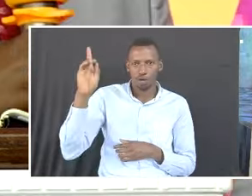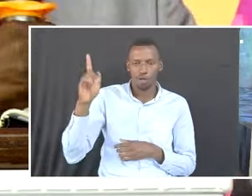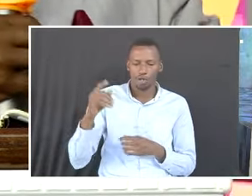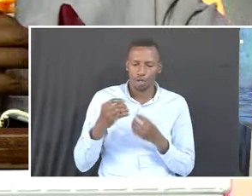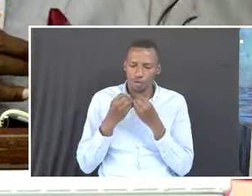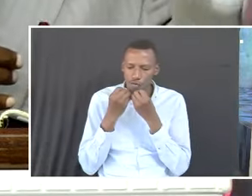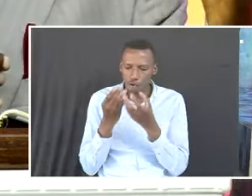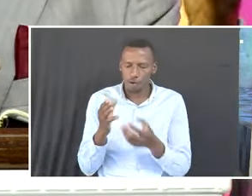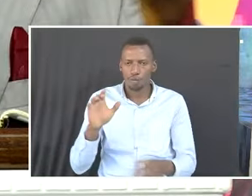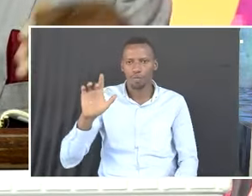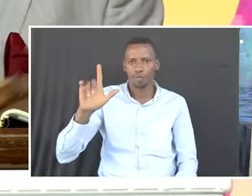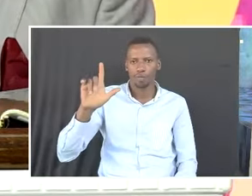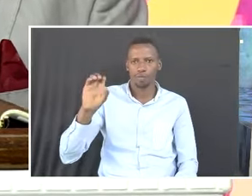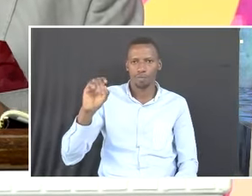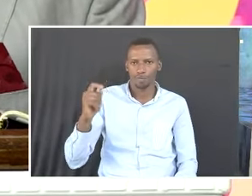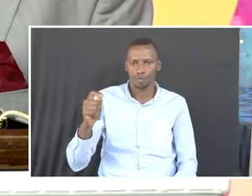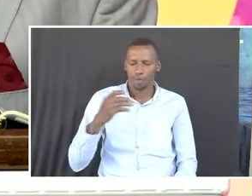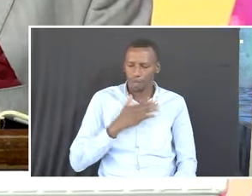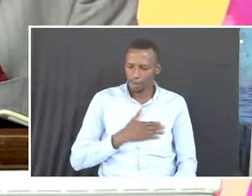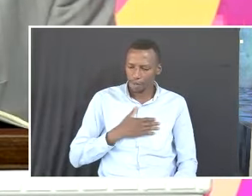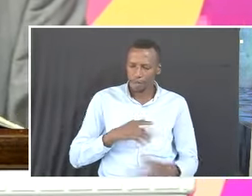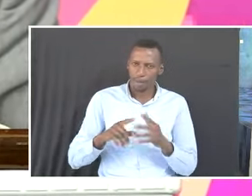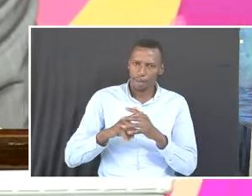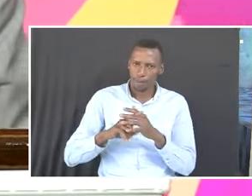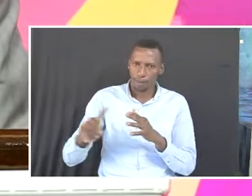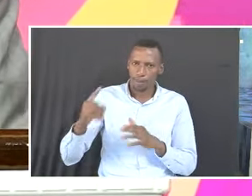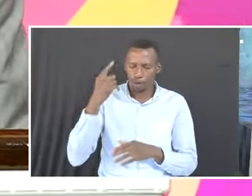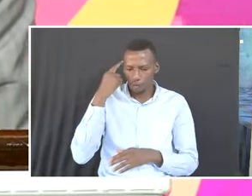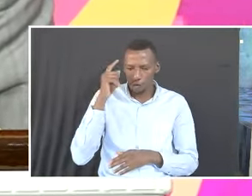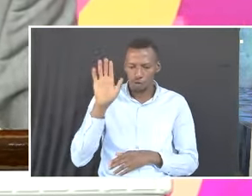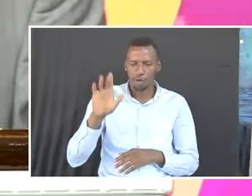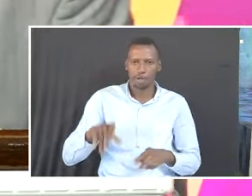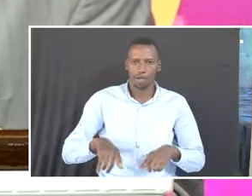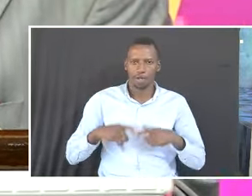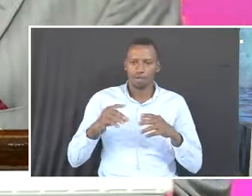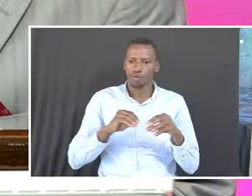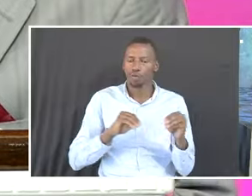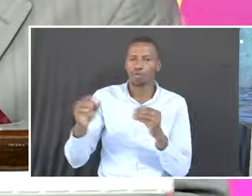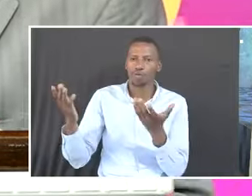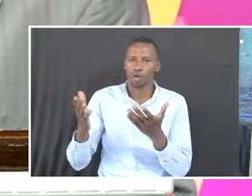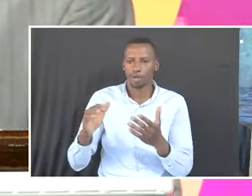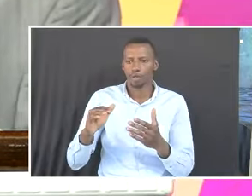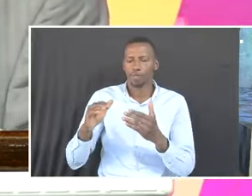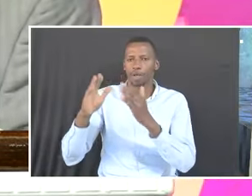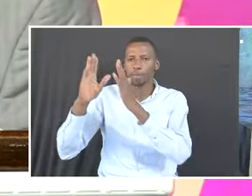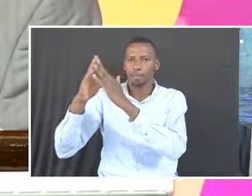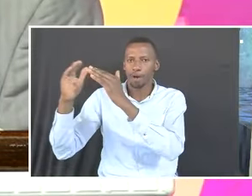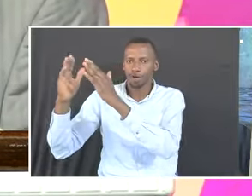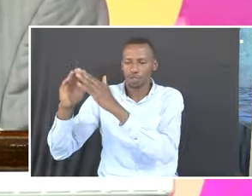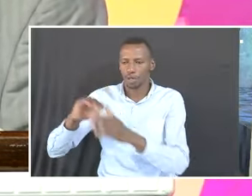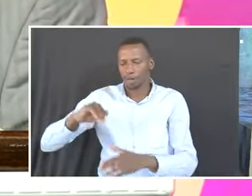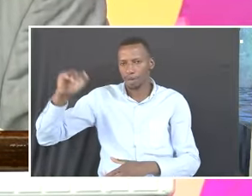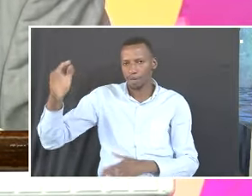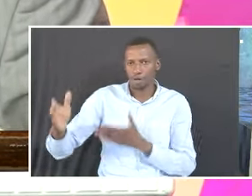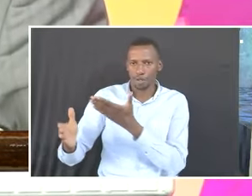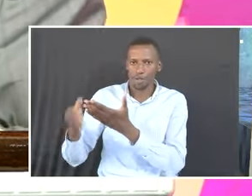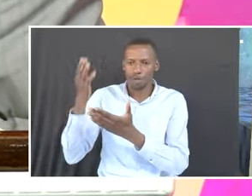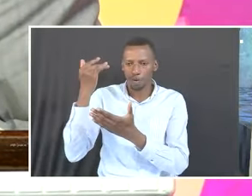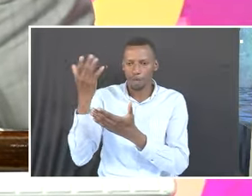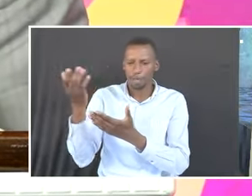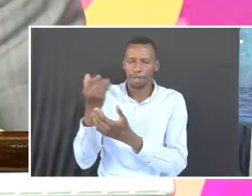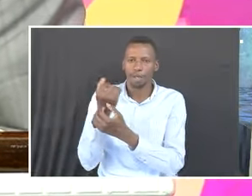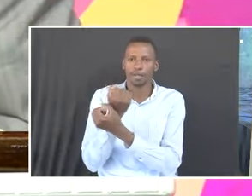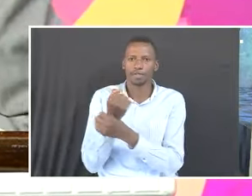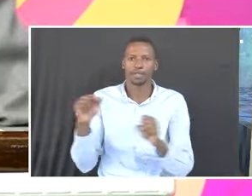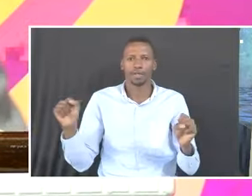Lot, escape for your life, escape to the mountains, because there you will be saved. We are